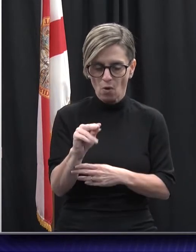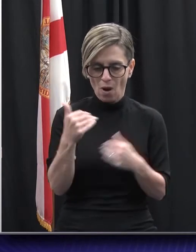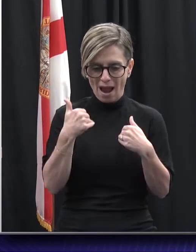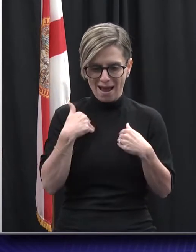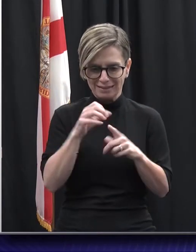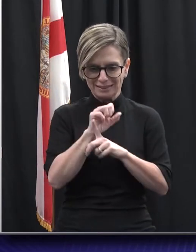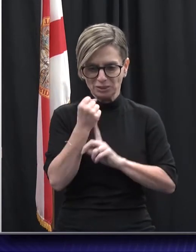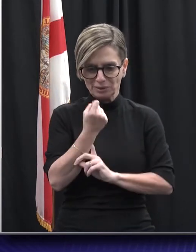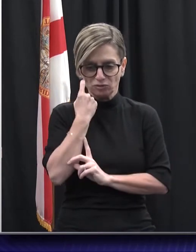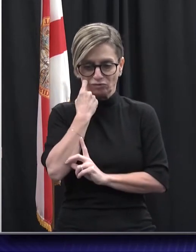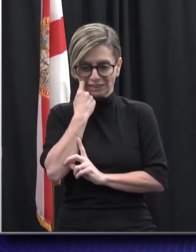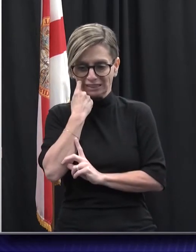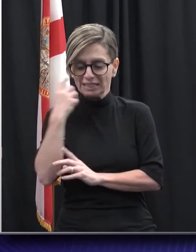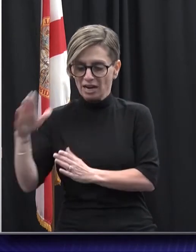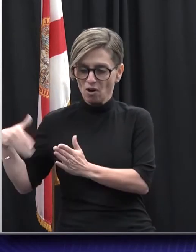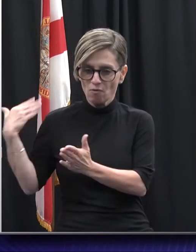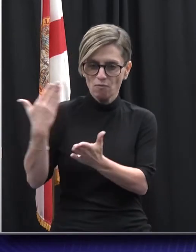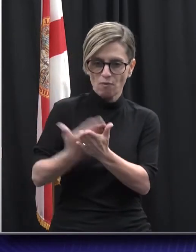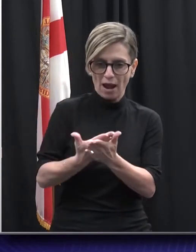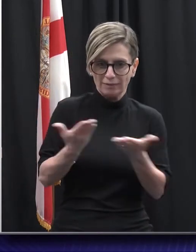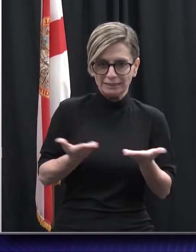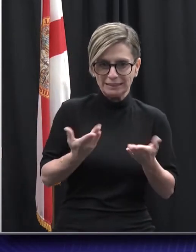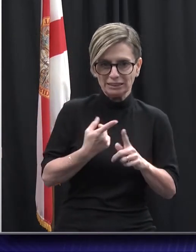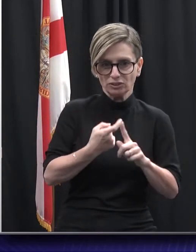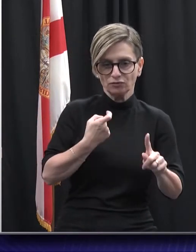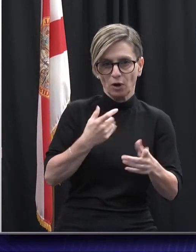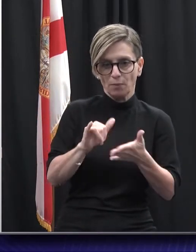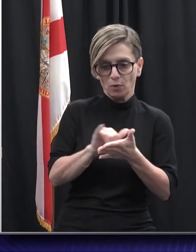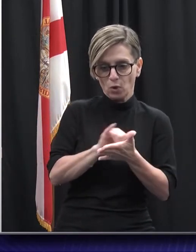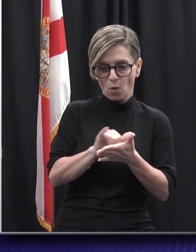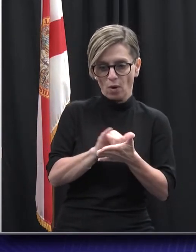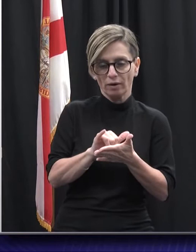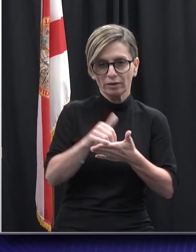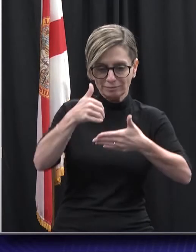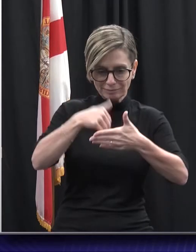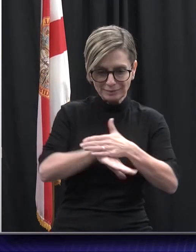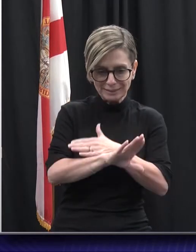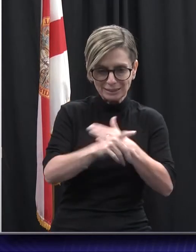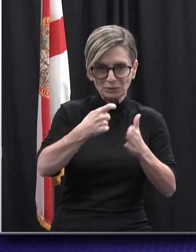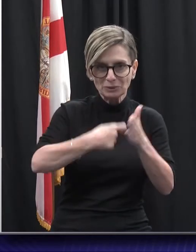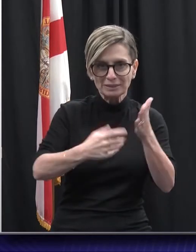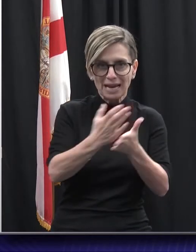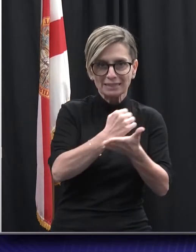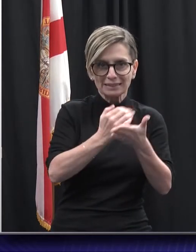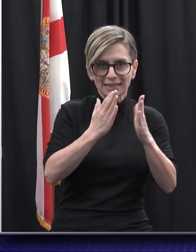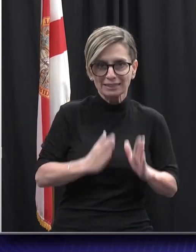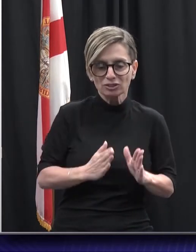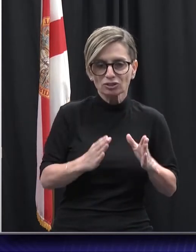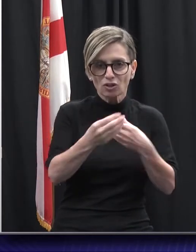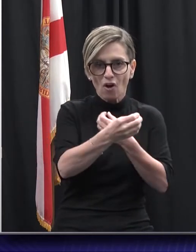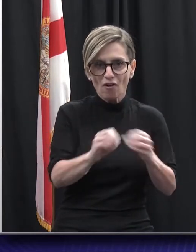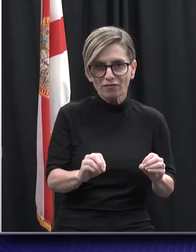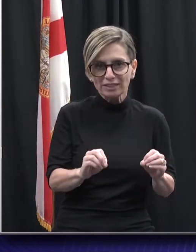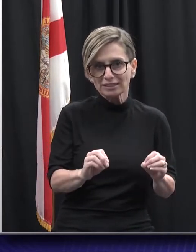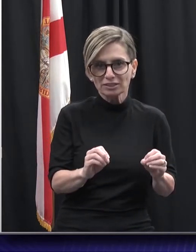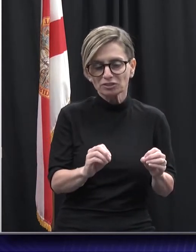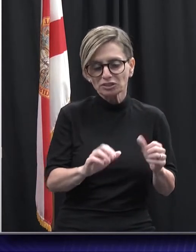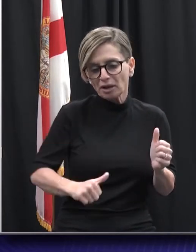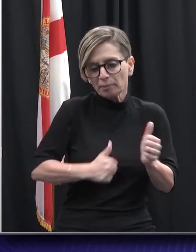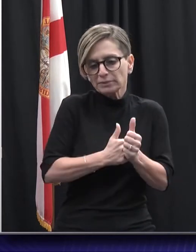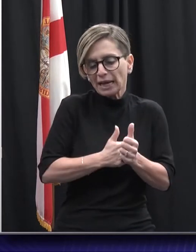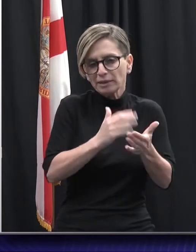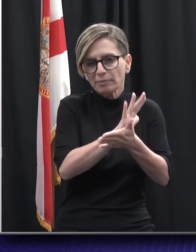just came down from New York and went into our tax collector's office to take care of some routine paperwork, just to update some